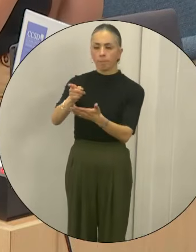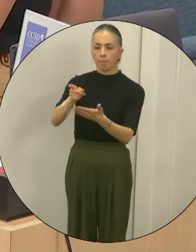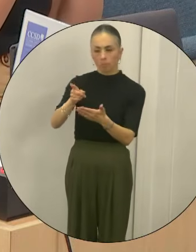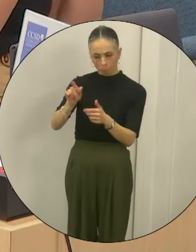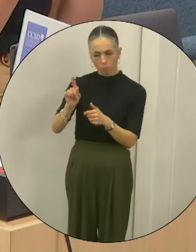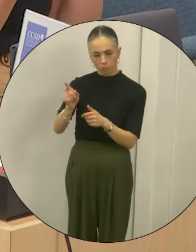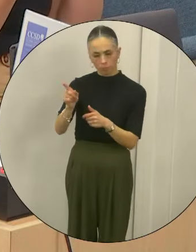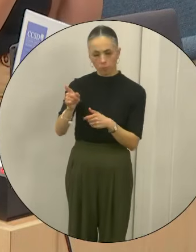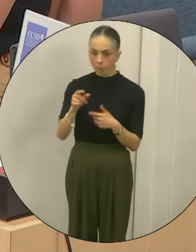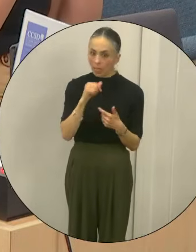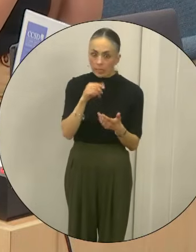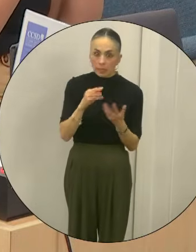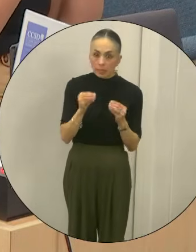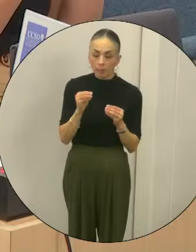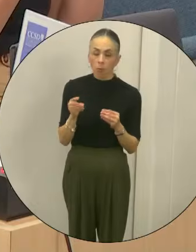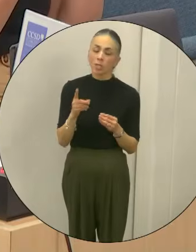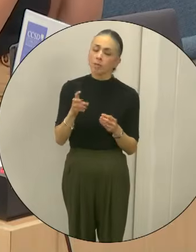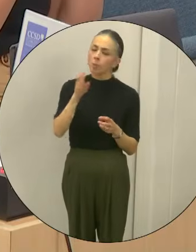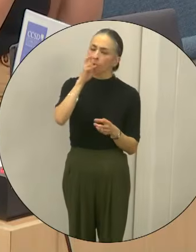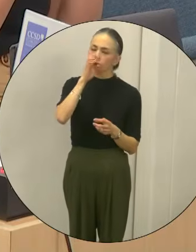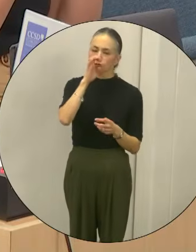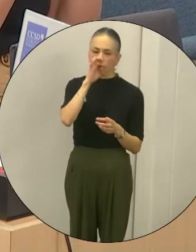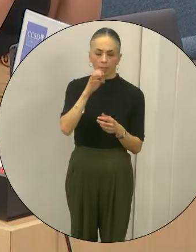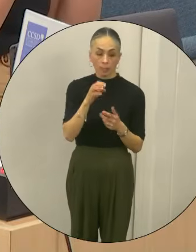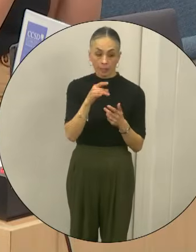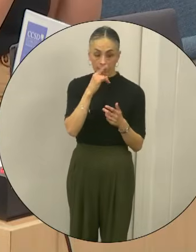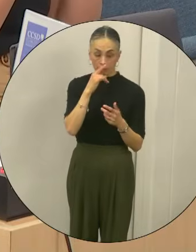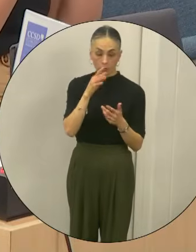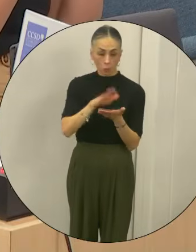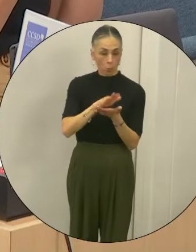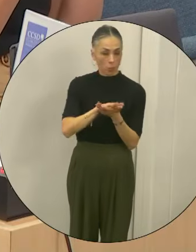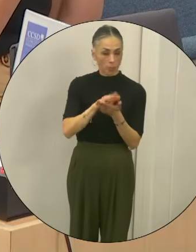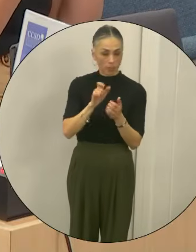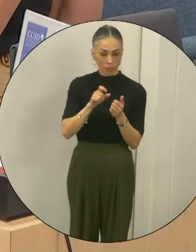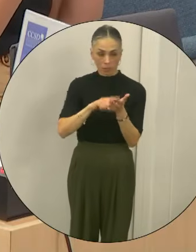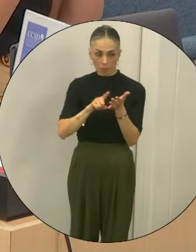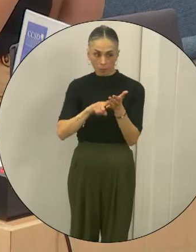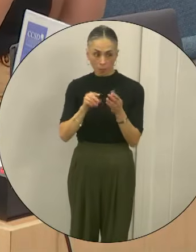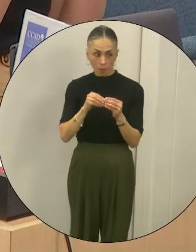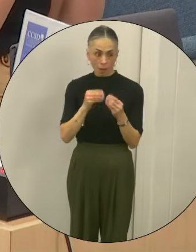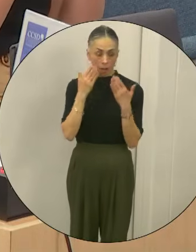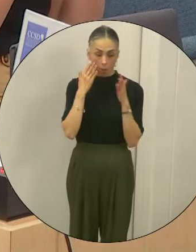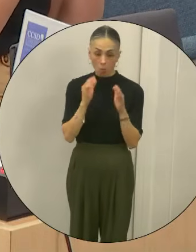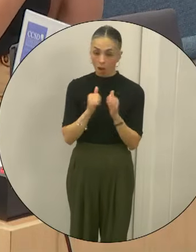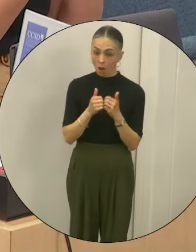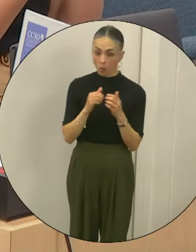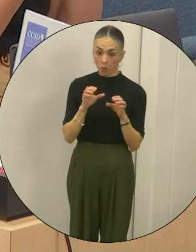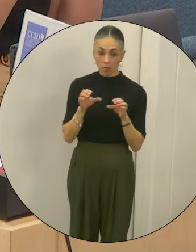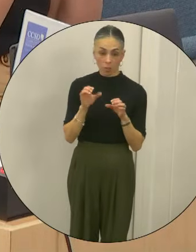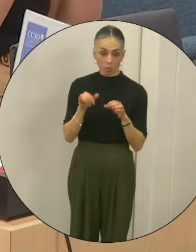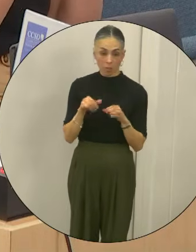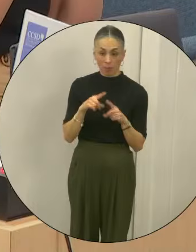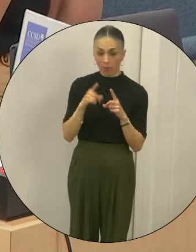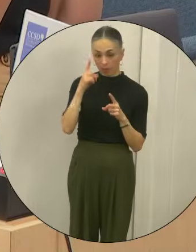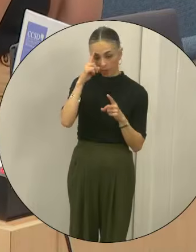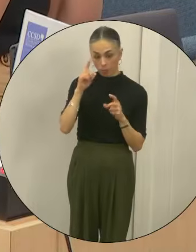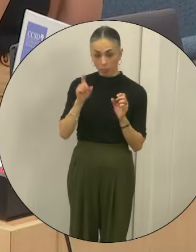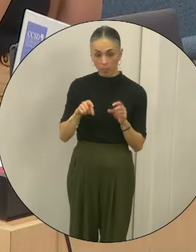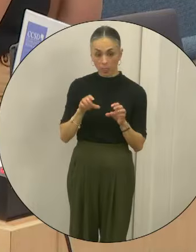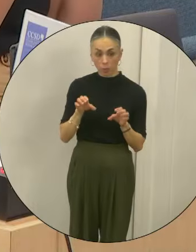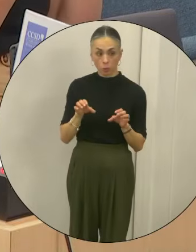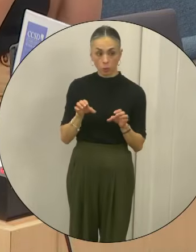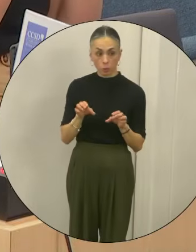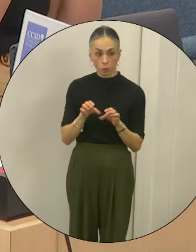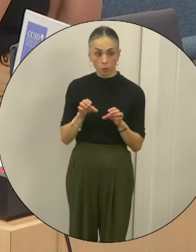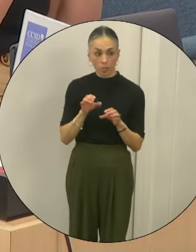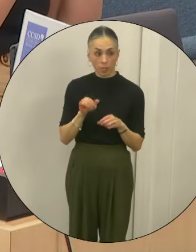strict with our kids. The school has to check more on all this. I don't know how we can do all that, but I think that's what we need to start doing. And we